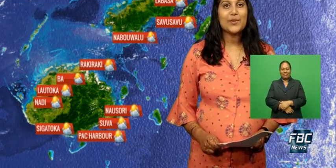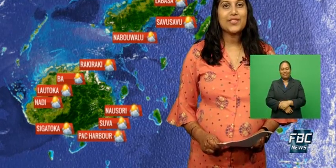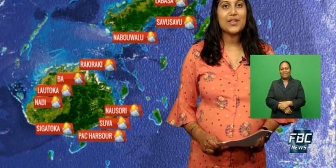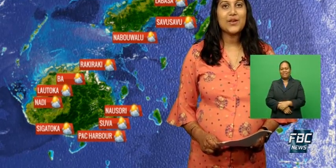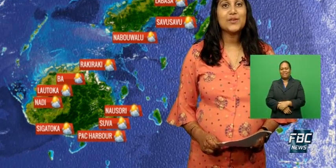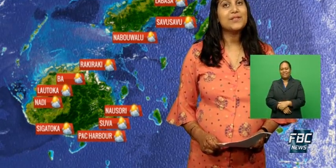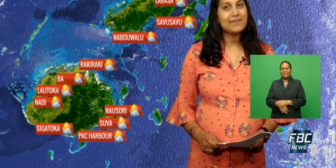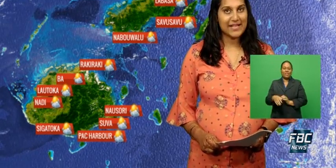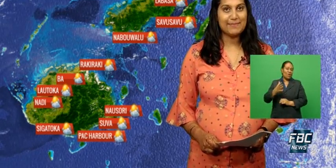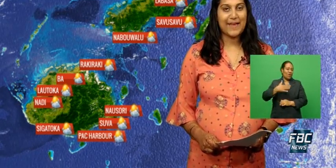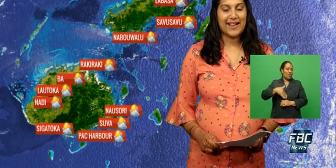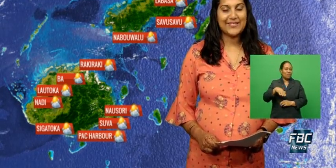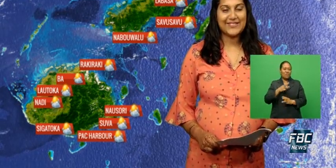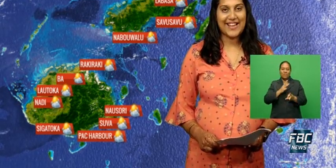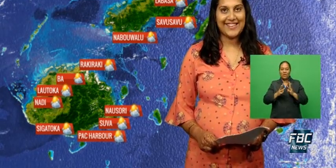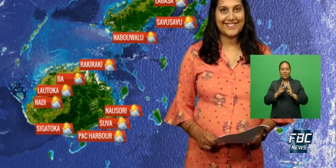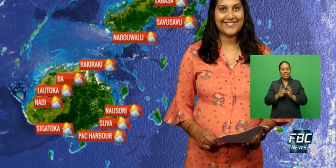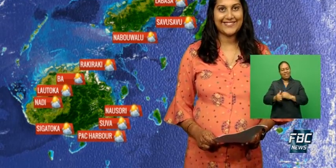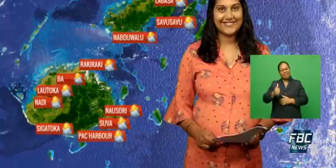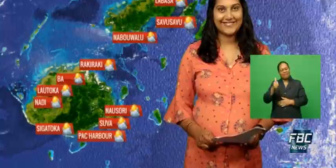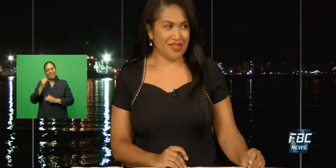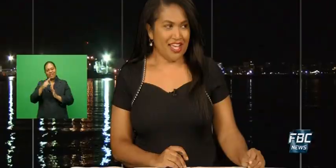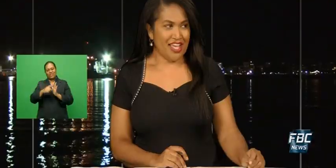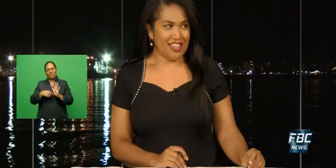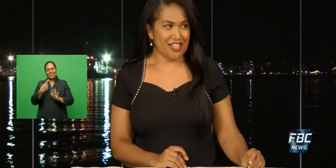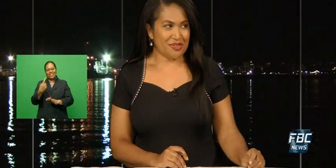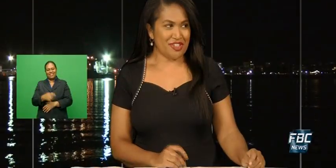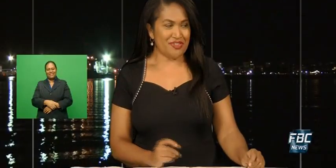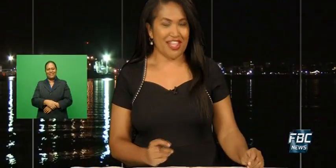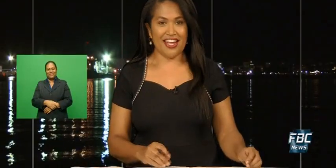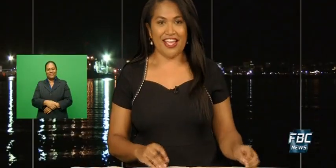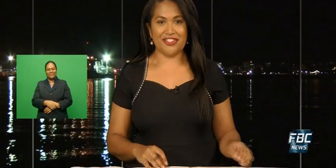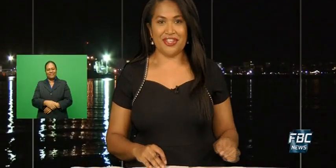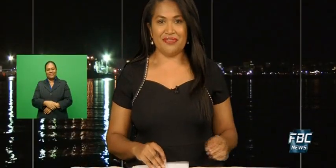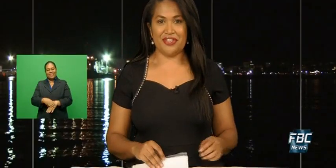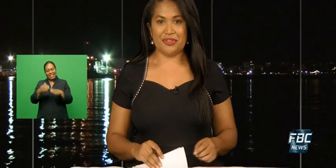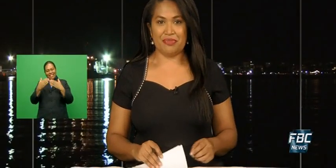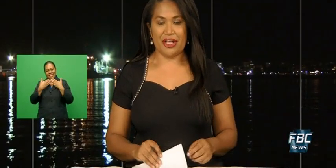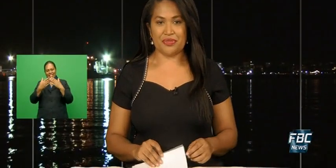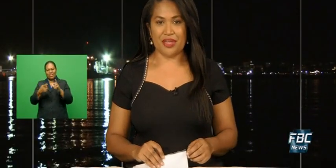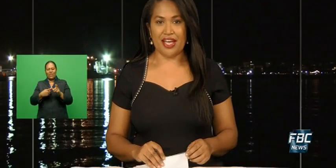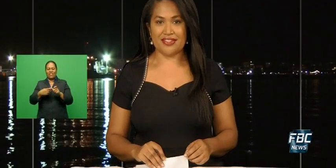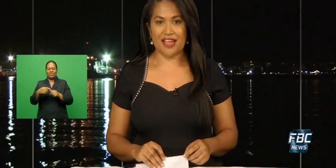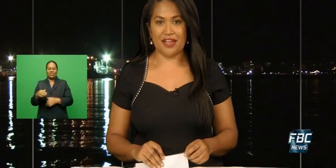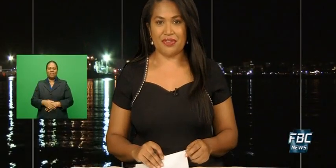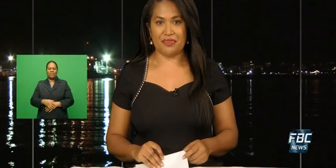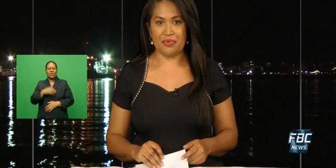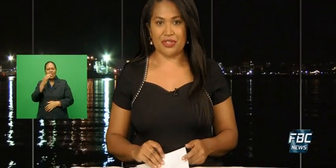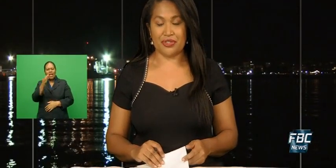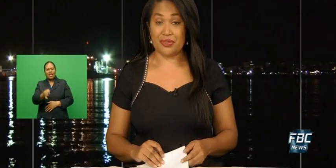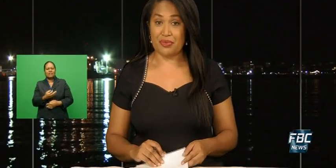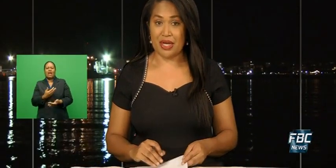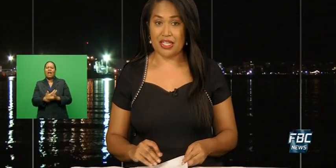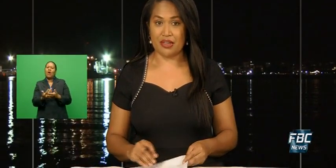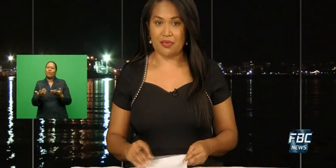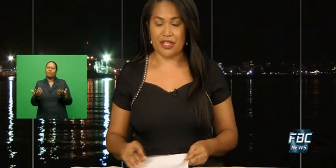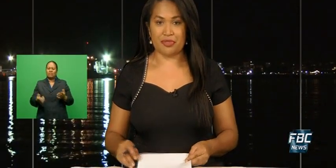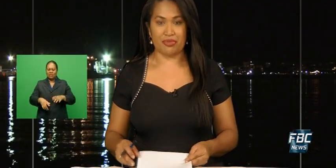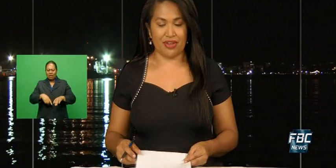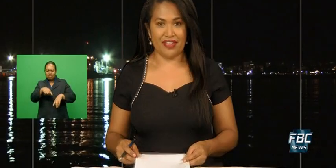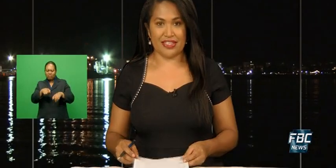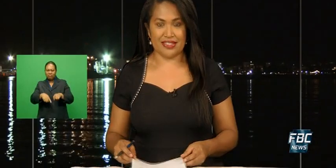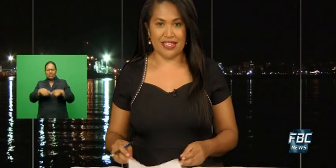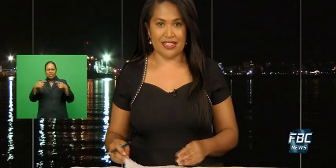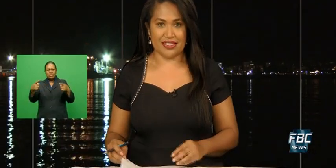That's all the weather news. It's back to Jackie. Thanks so much for that, Angie. In Fijian Pulse, we asked, how different was your Diwali compared